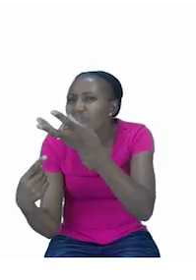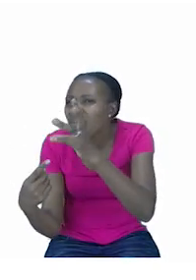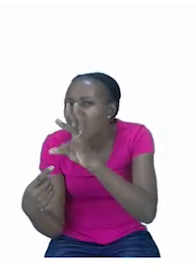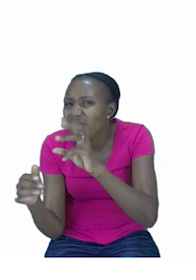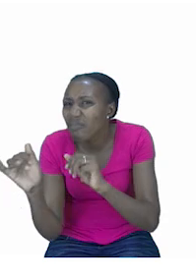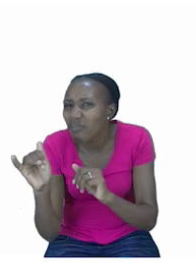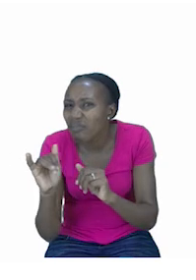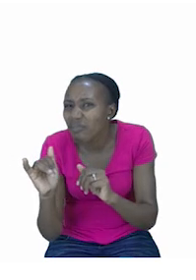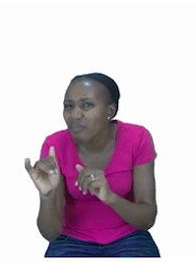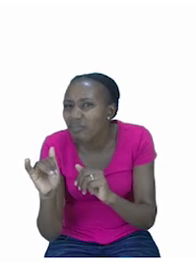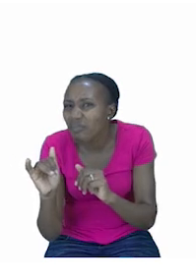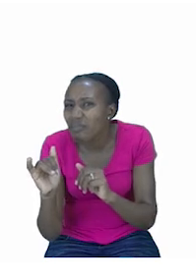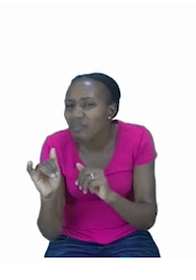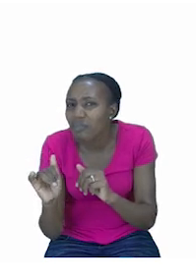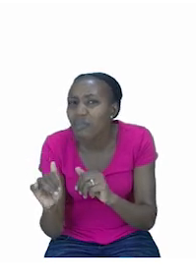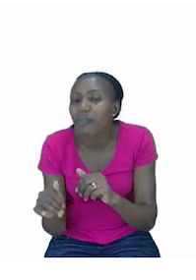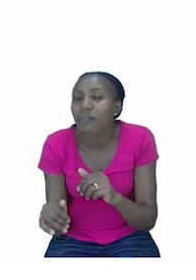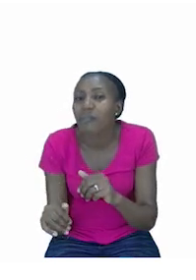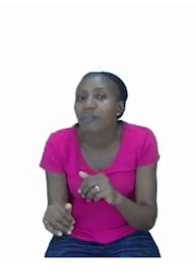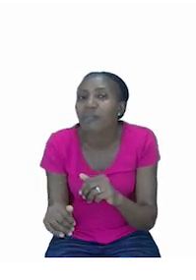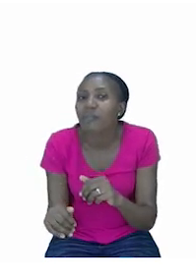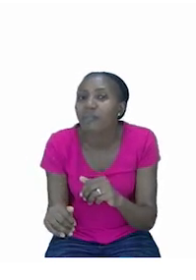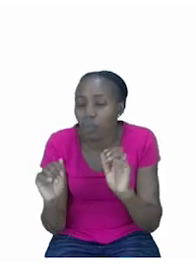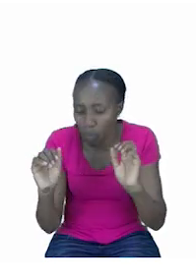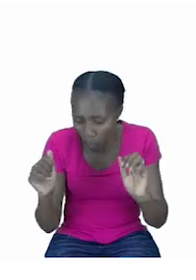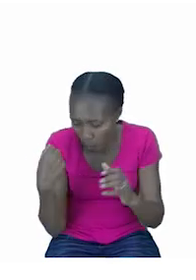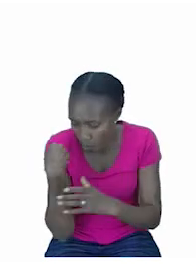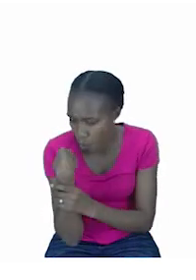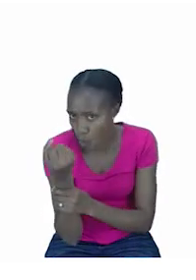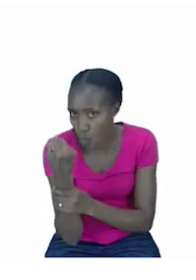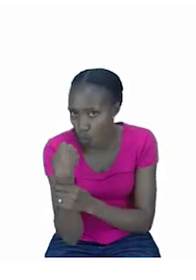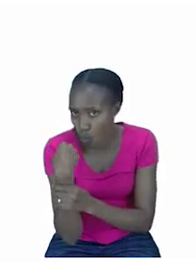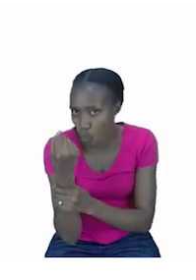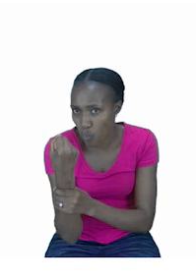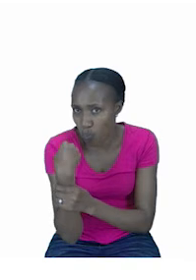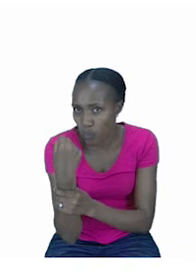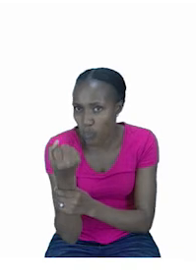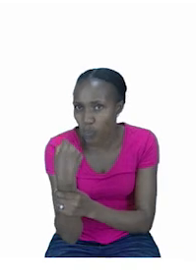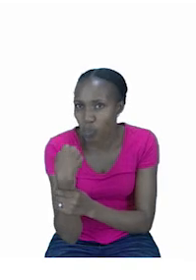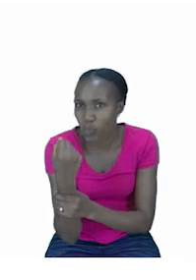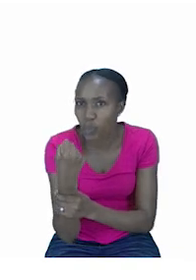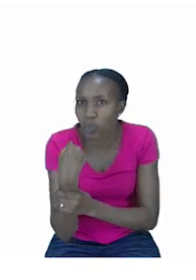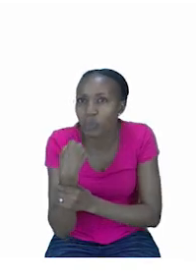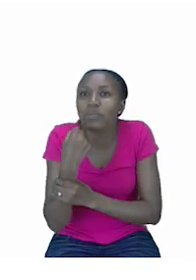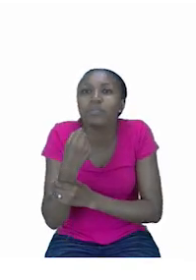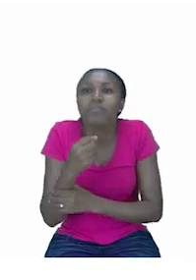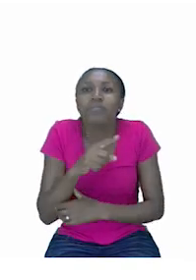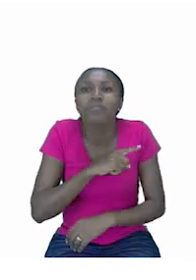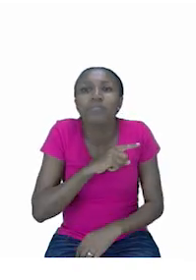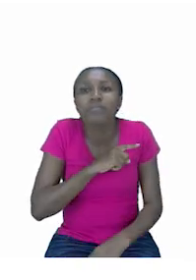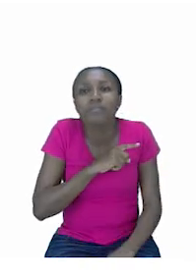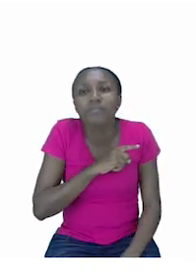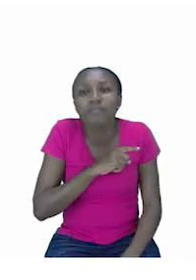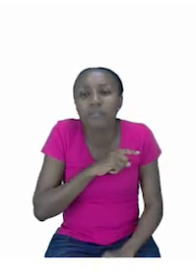Very good, grade ones. It is the picture with the ball. Because remember, we said for a pronoun, for